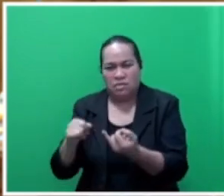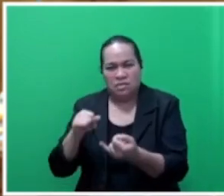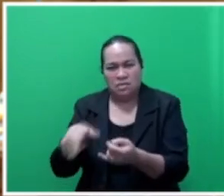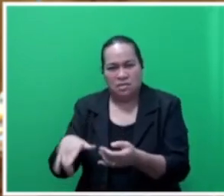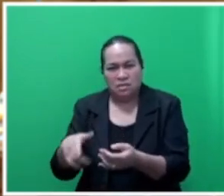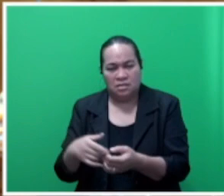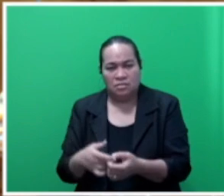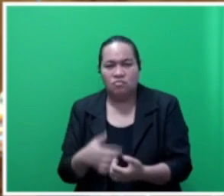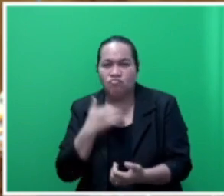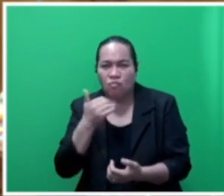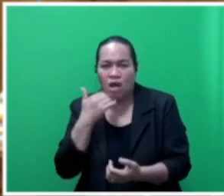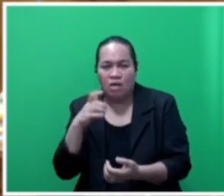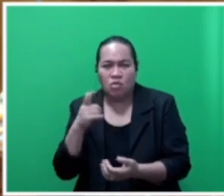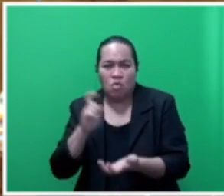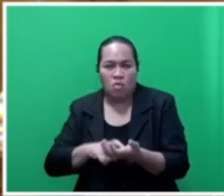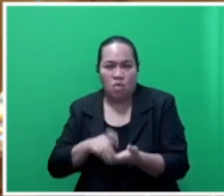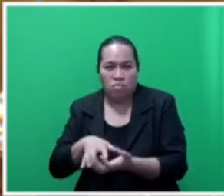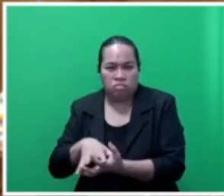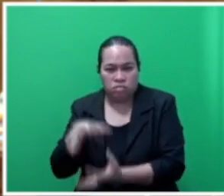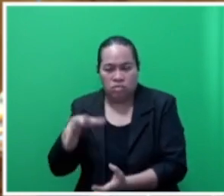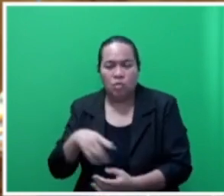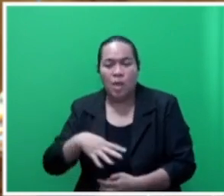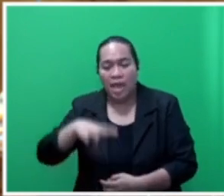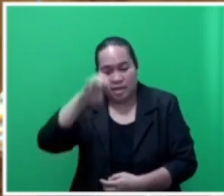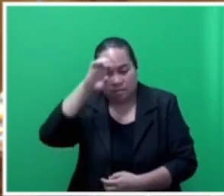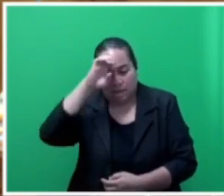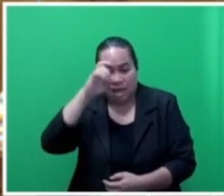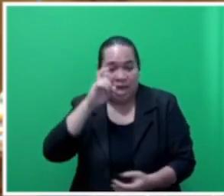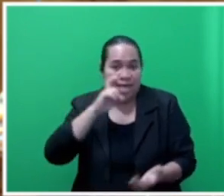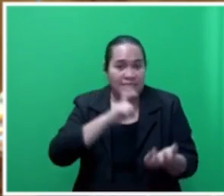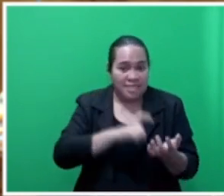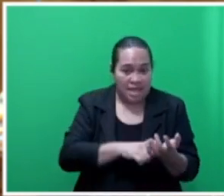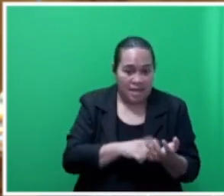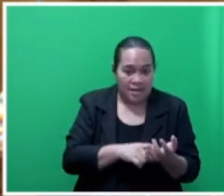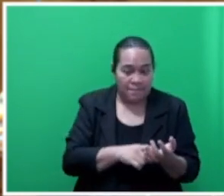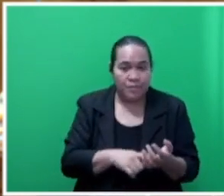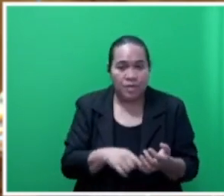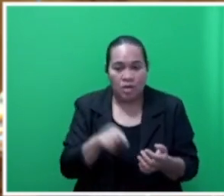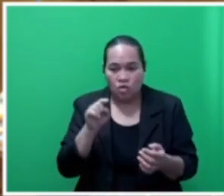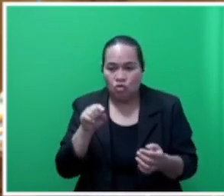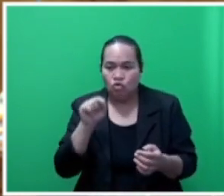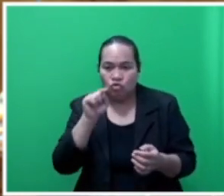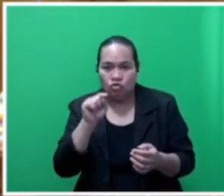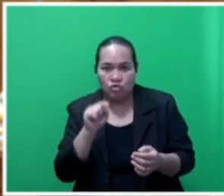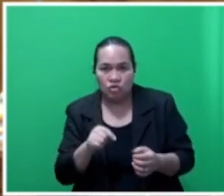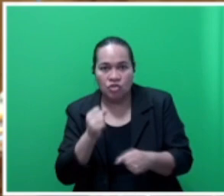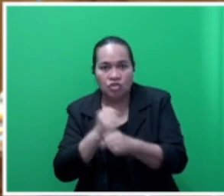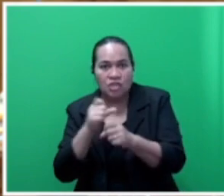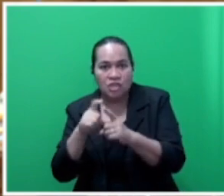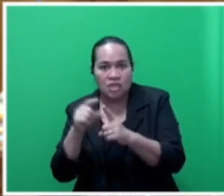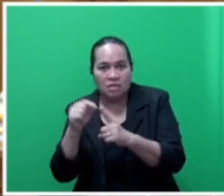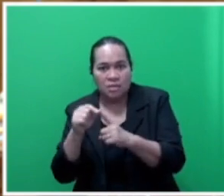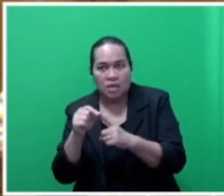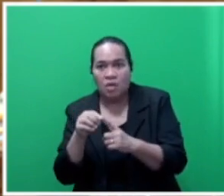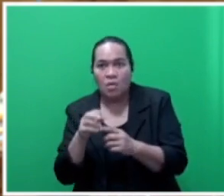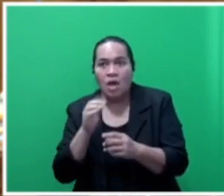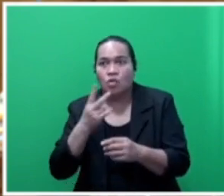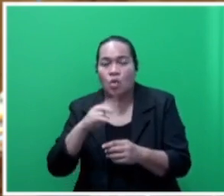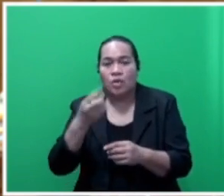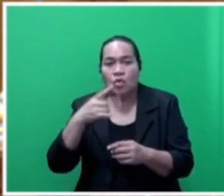So we expect the debt to GDP ratio to reach as high as 95% by the end of 2021 to